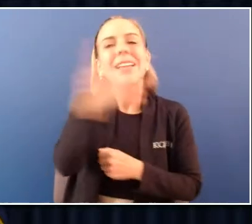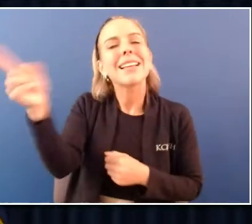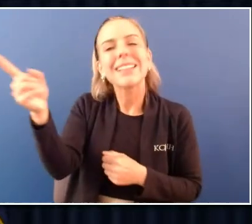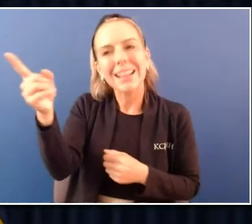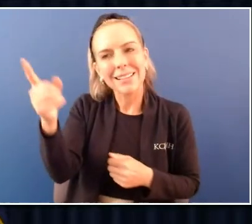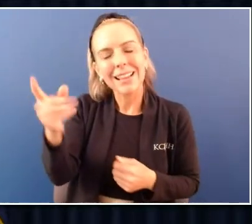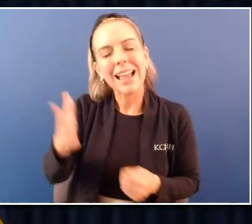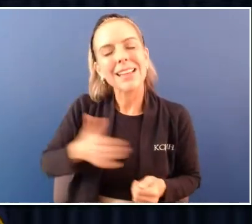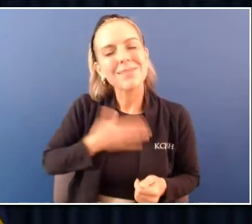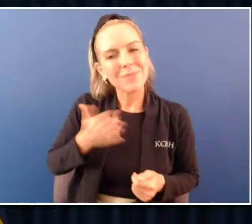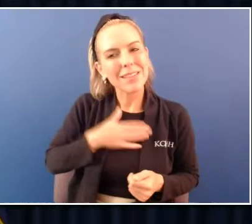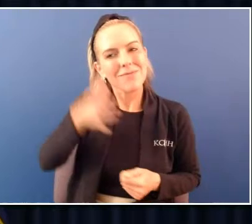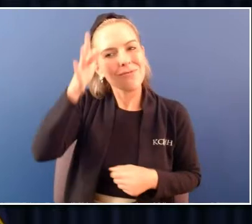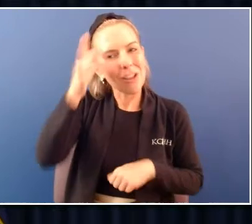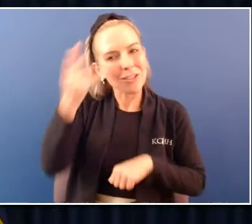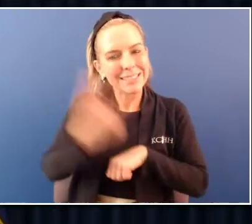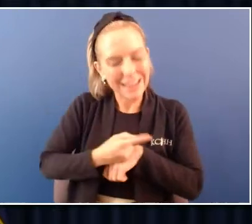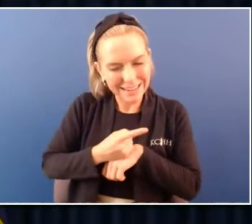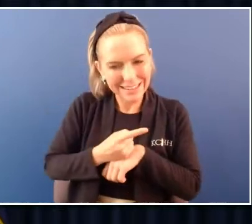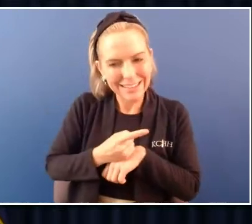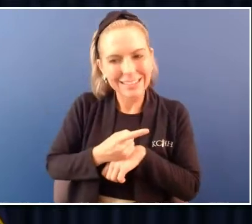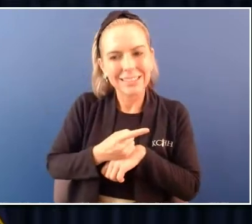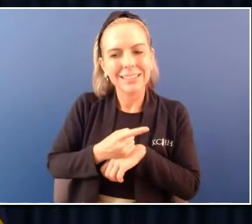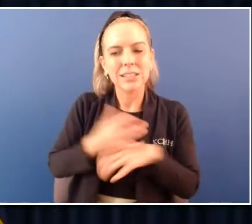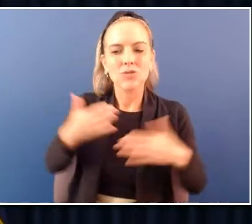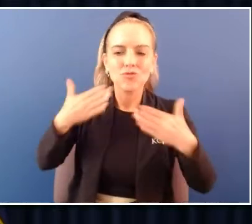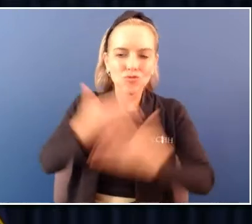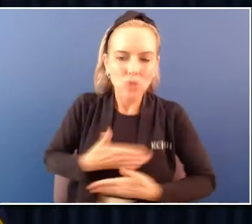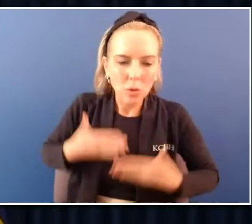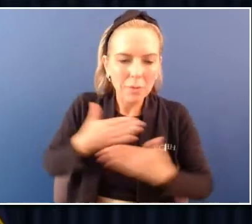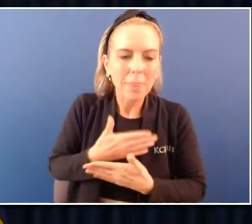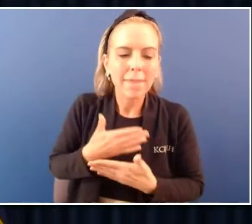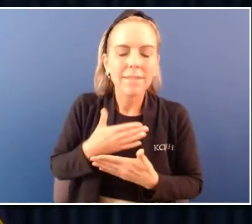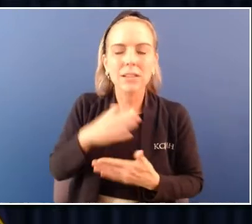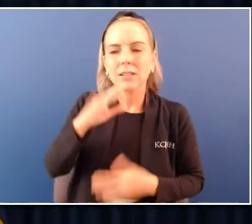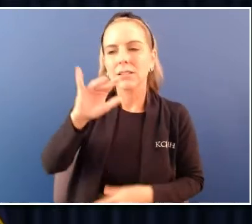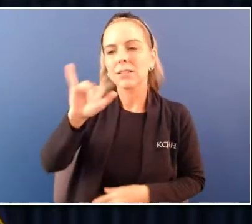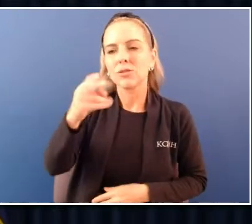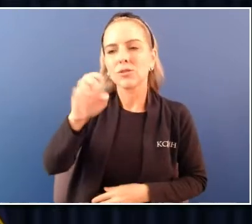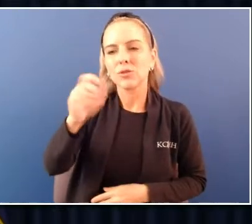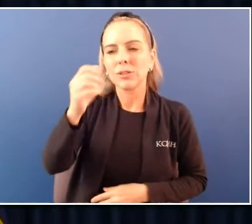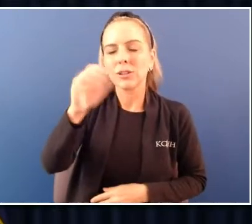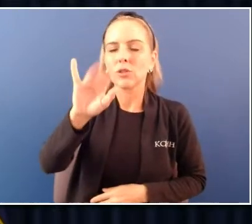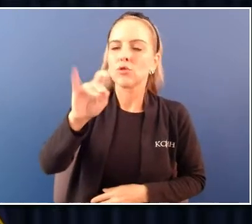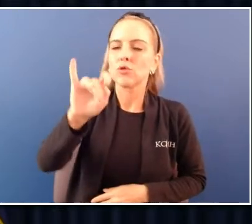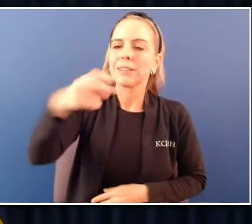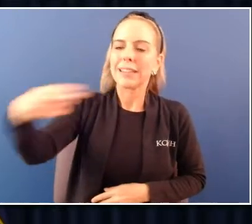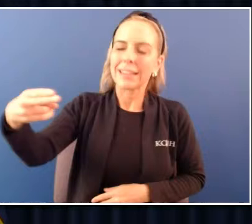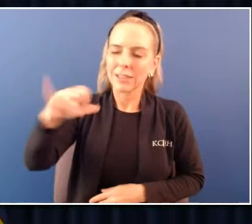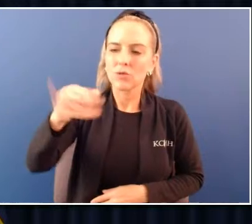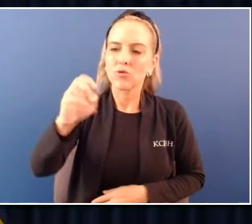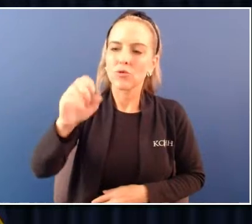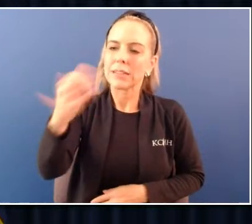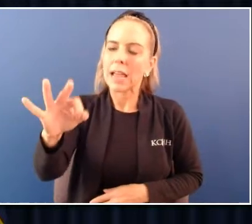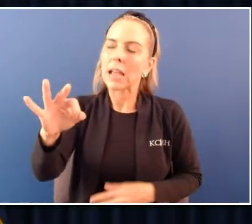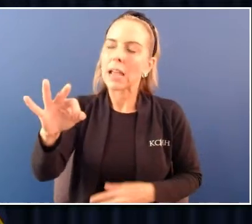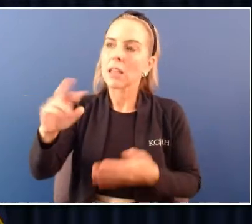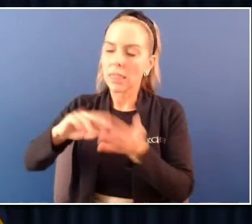happy Father's Day. Enjoy Juneteenth. Also be thoughtful about what it means.